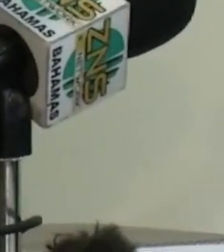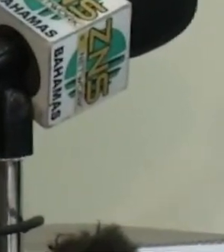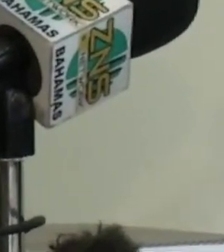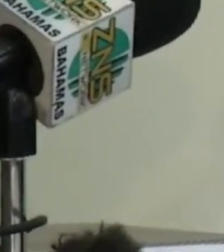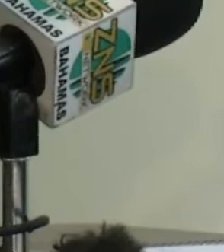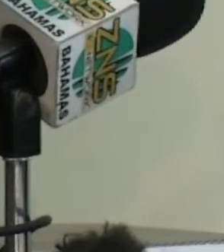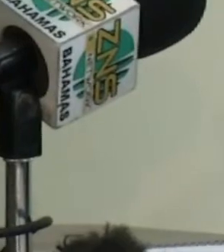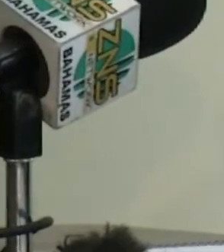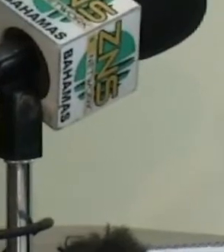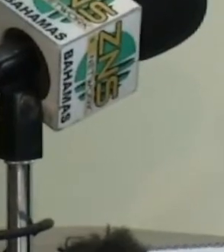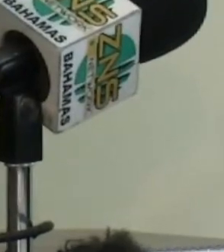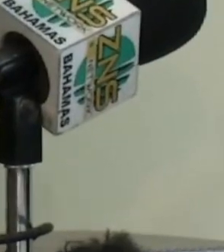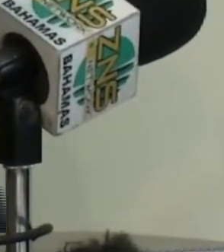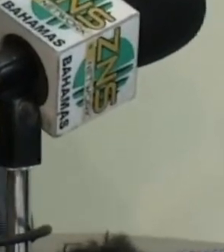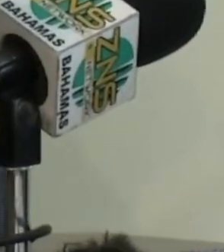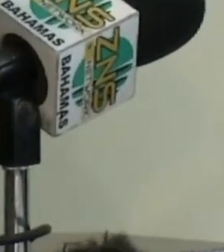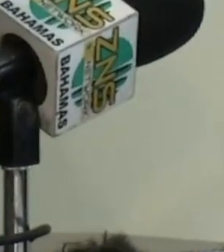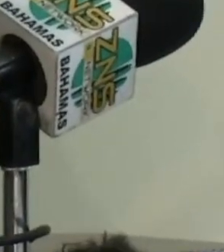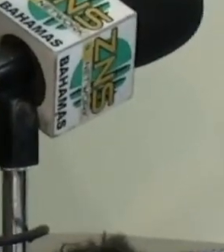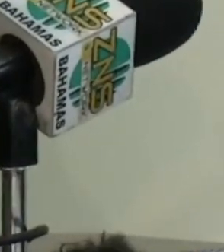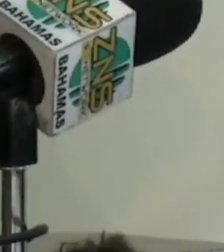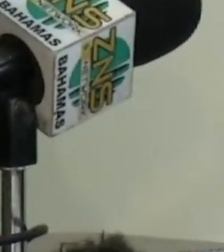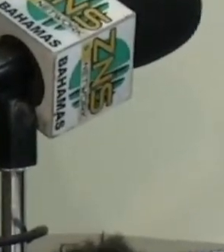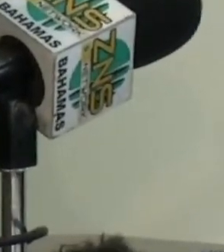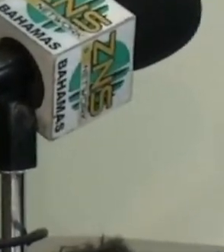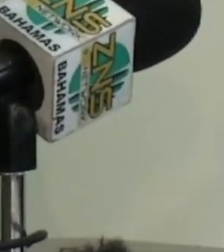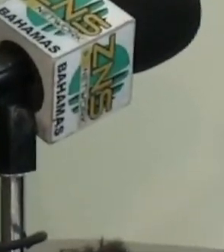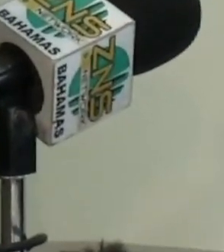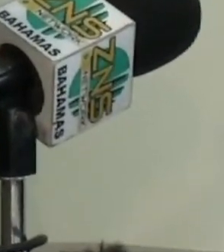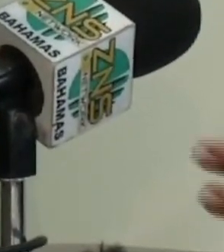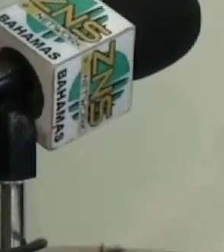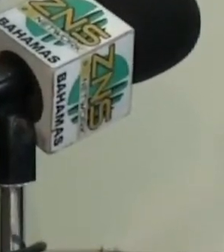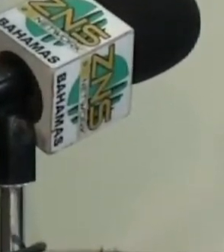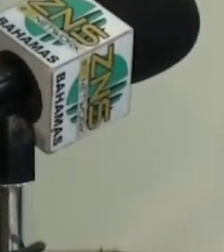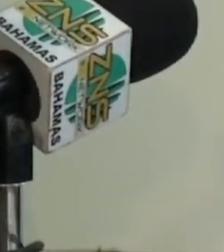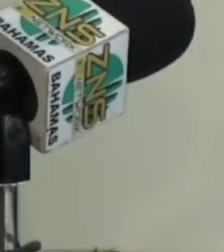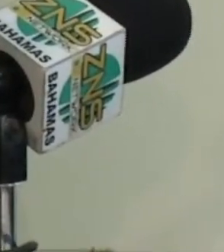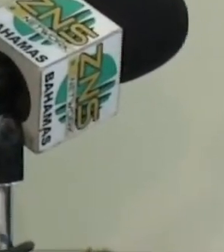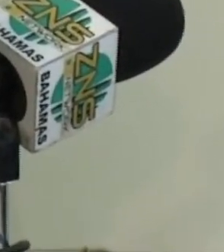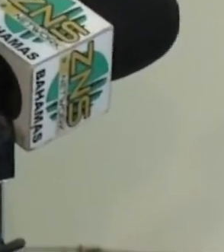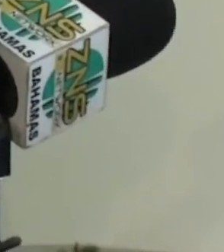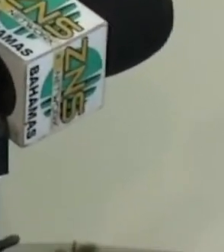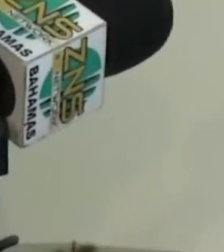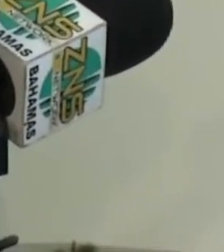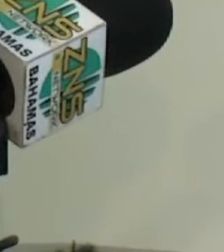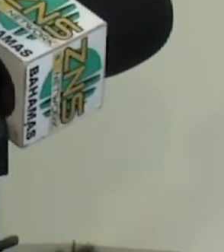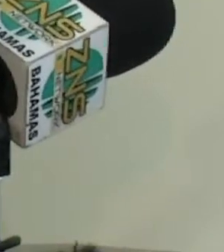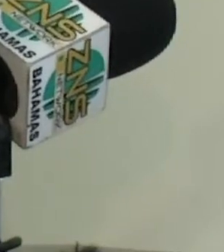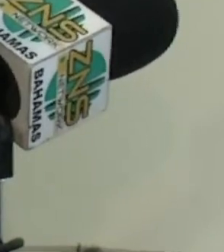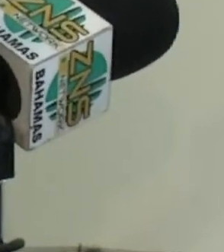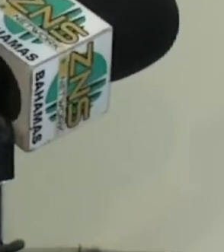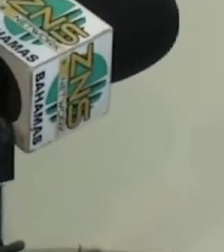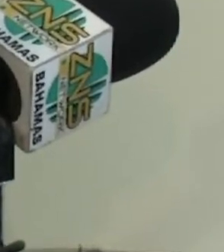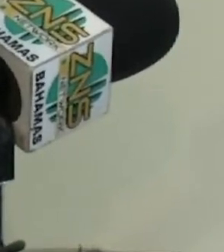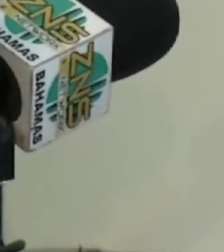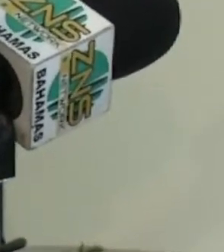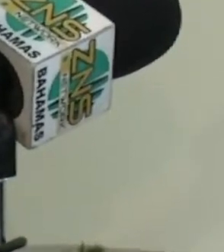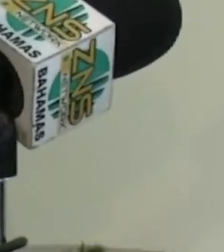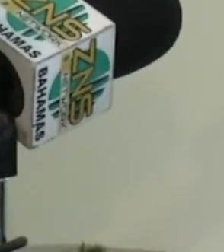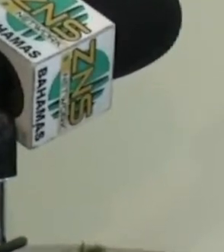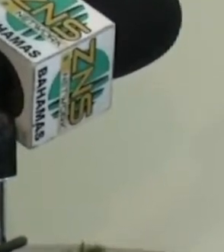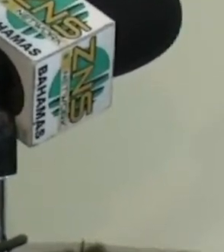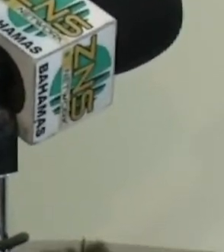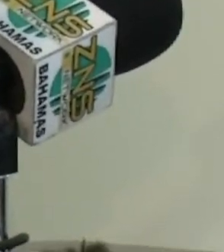post office building which we have addressed with respect to mold amelioration and with respect to shoring up some weak areas where we had